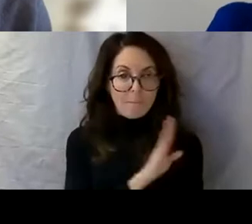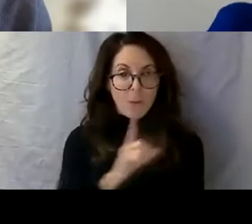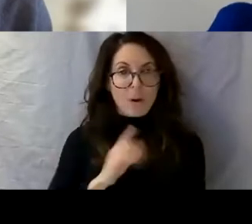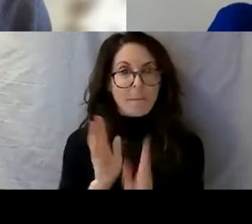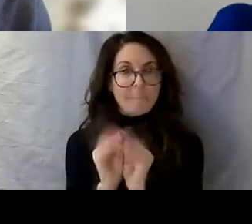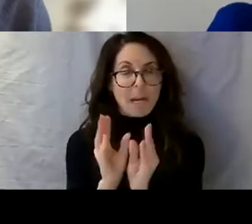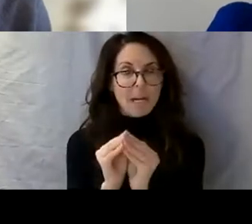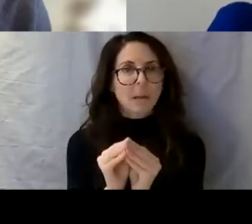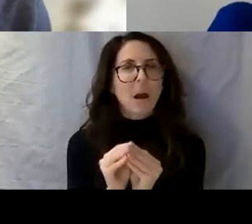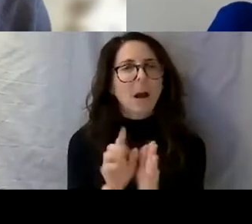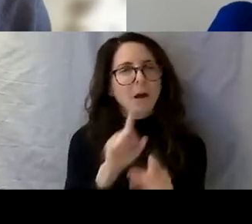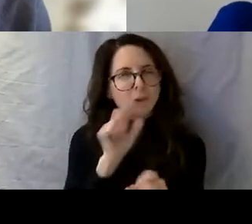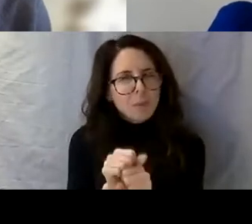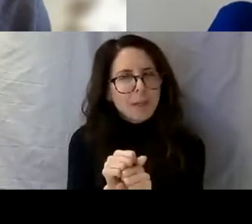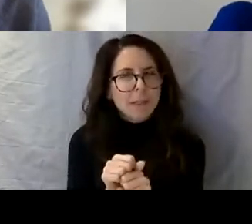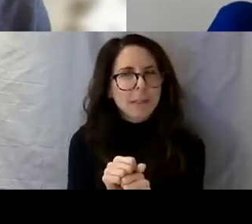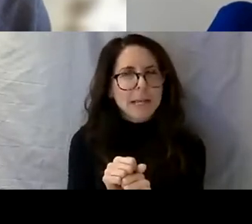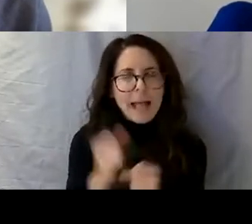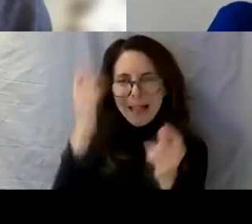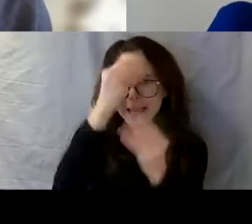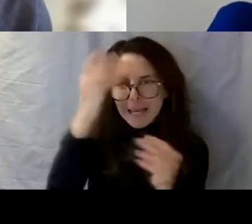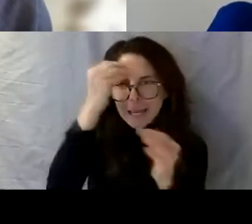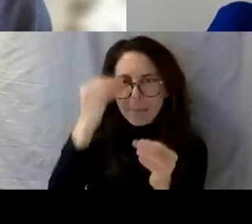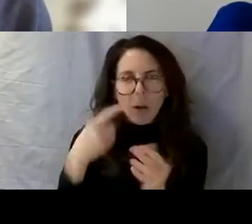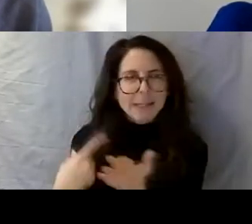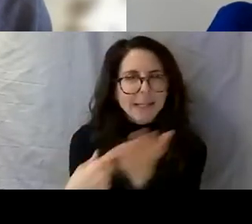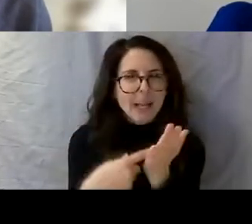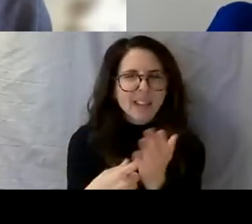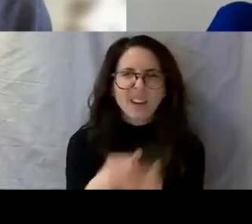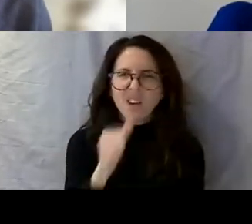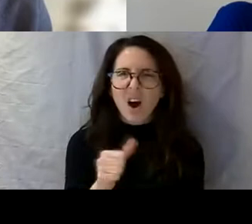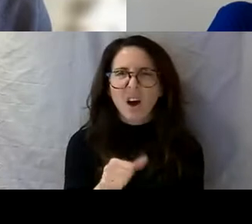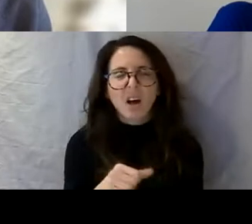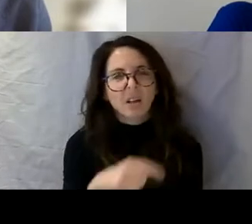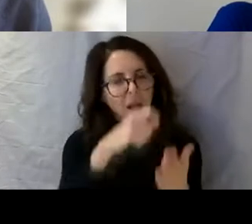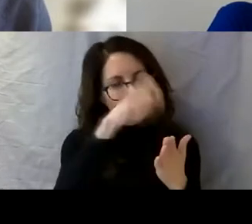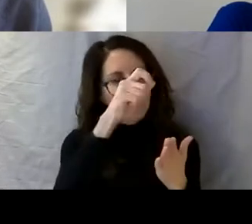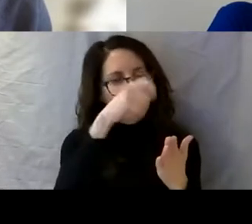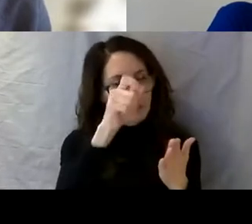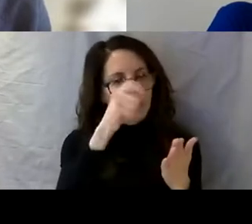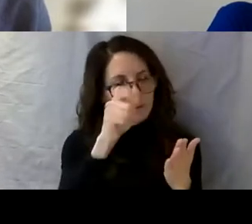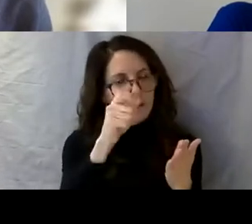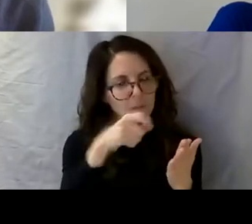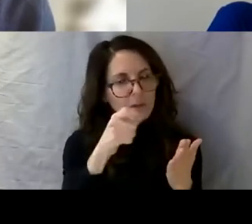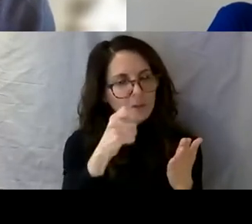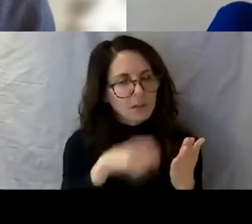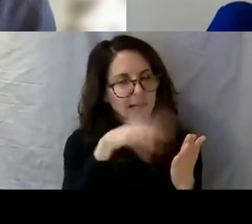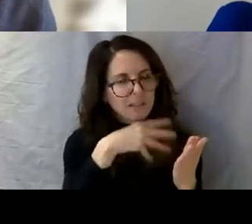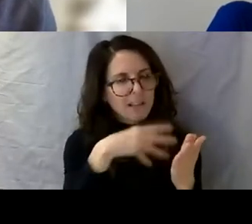a genuine meeting of the minds and not like, just going through a screen share of an Excel spreadsheet.